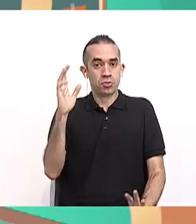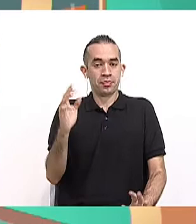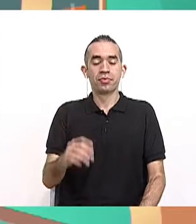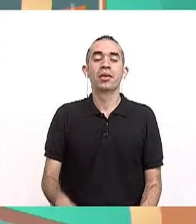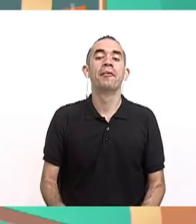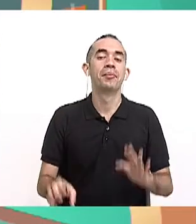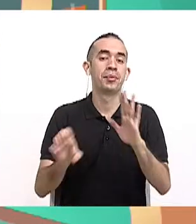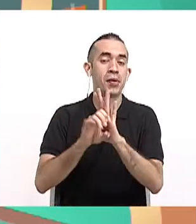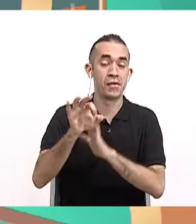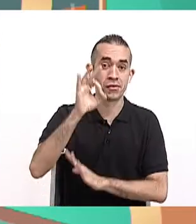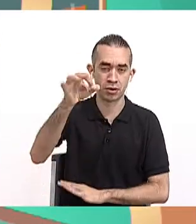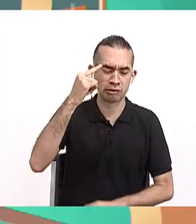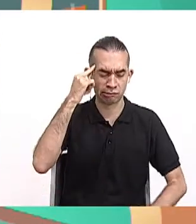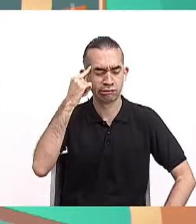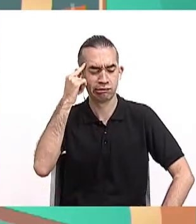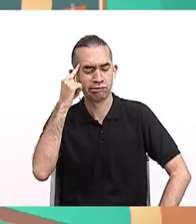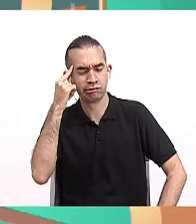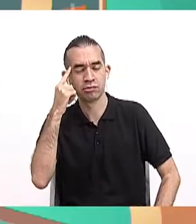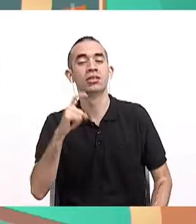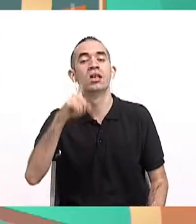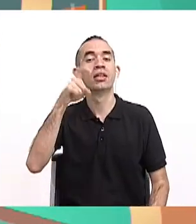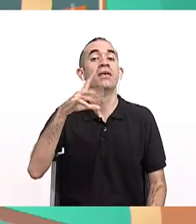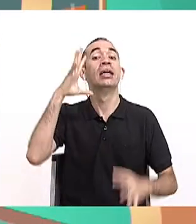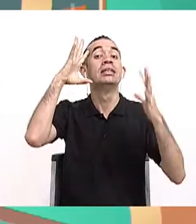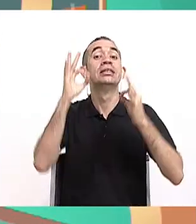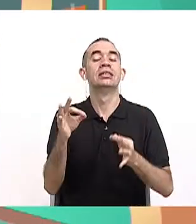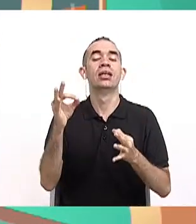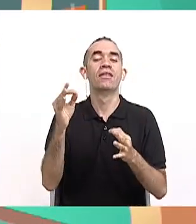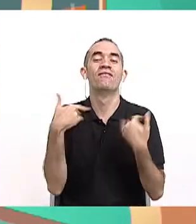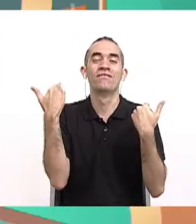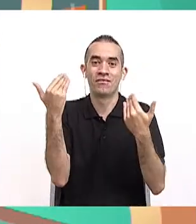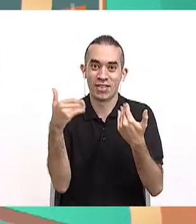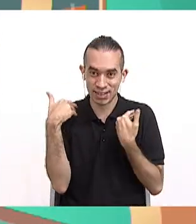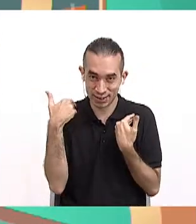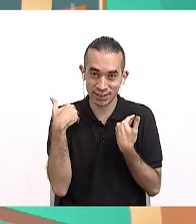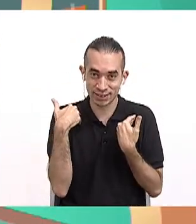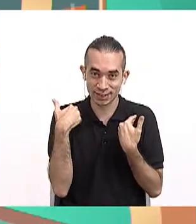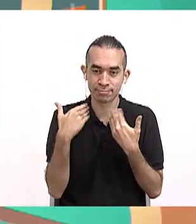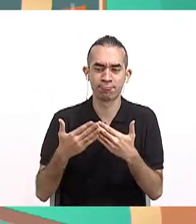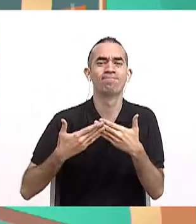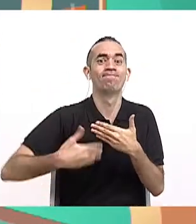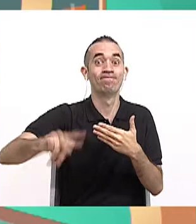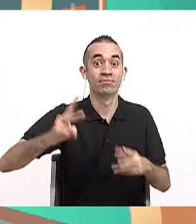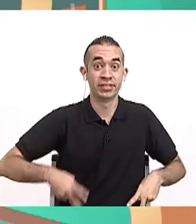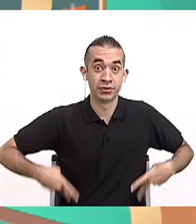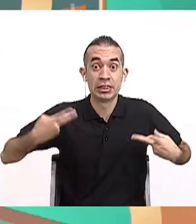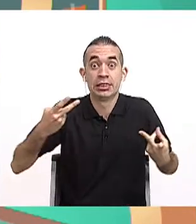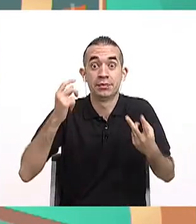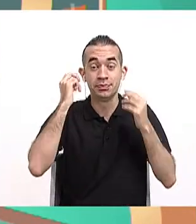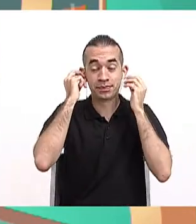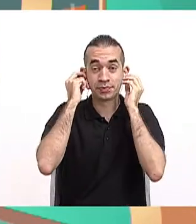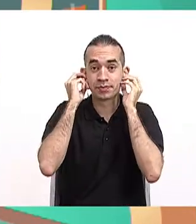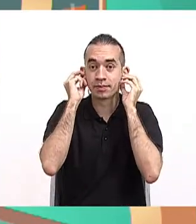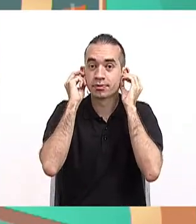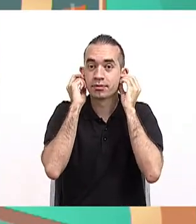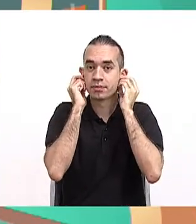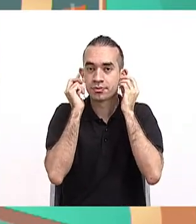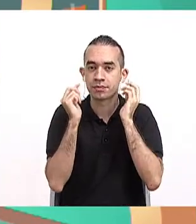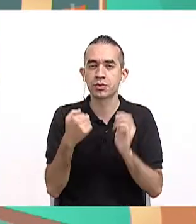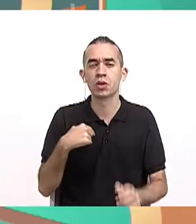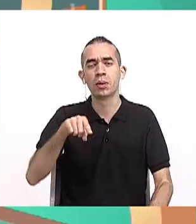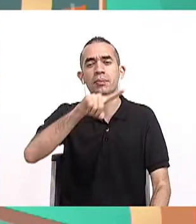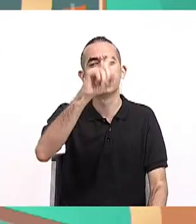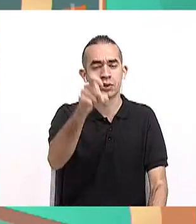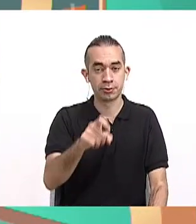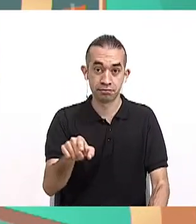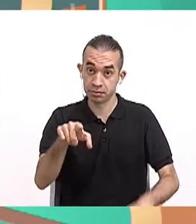our future, we need to choose something that makes us happy because we're going to do that for the rest of our lives, right? Now, my question, are